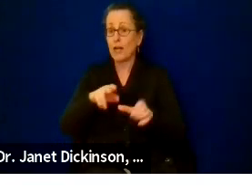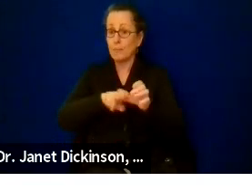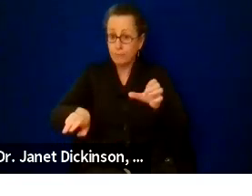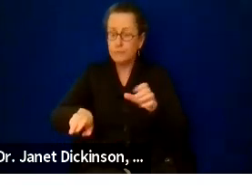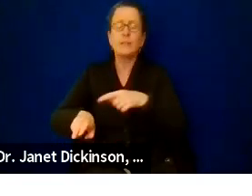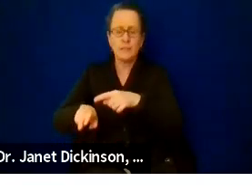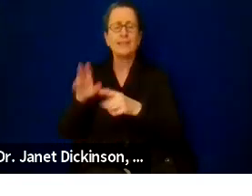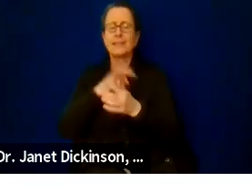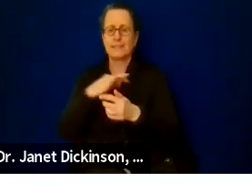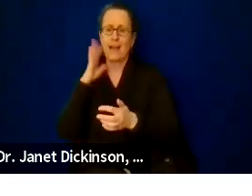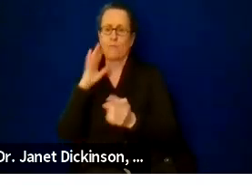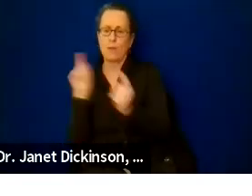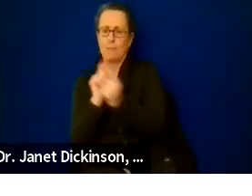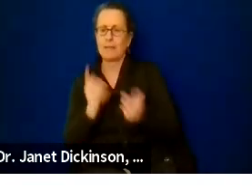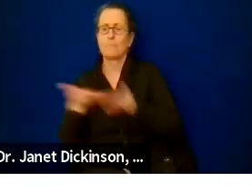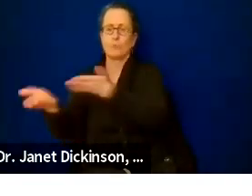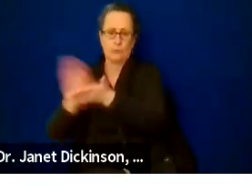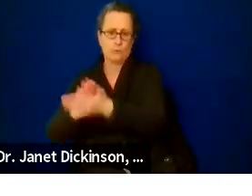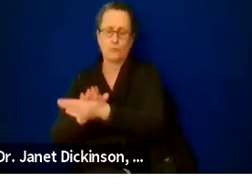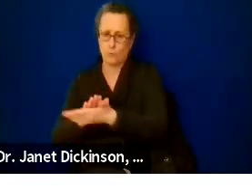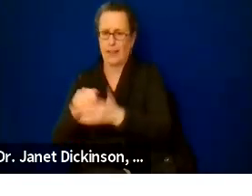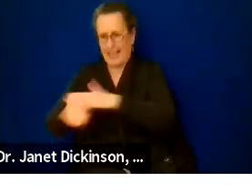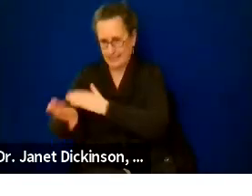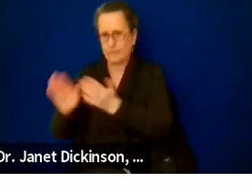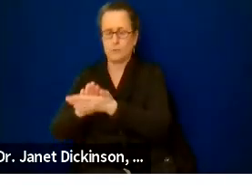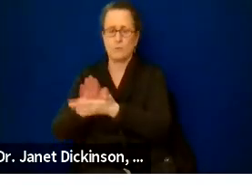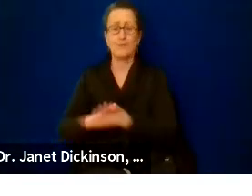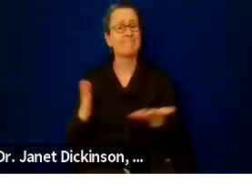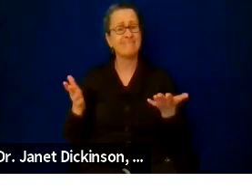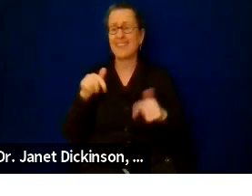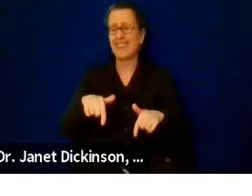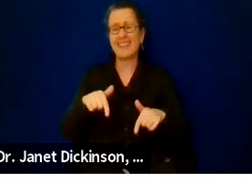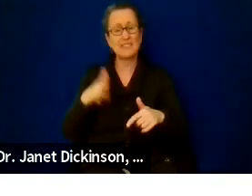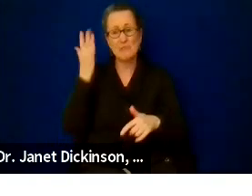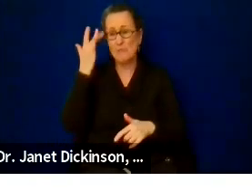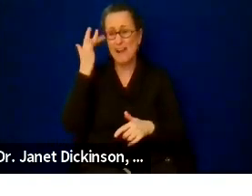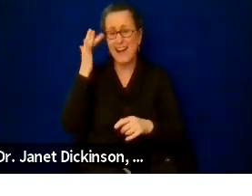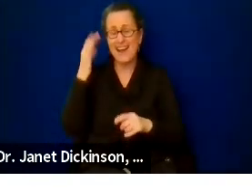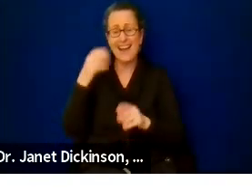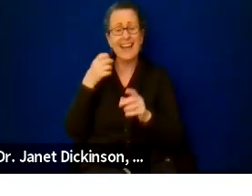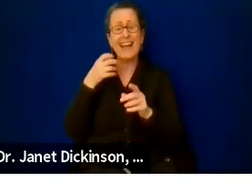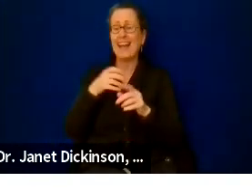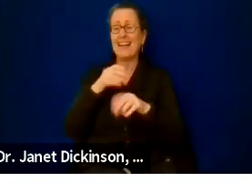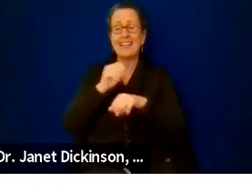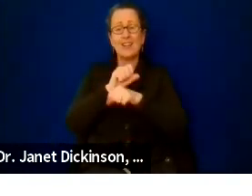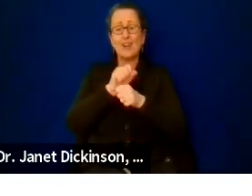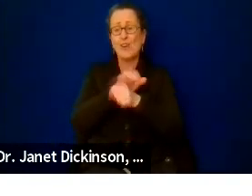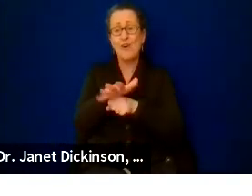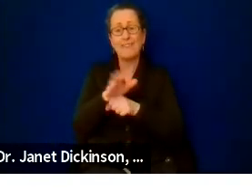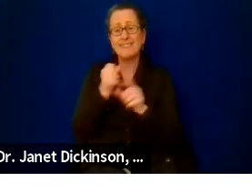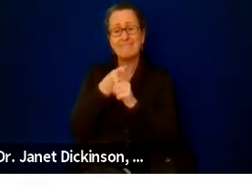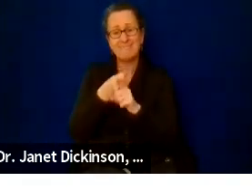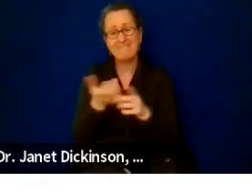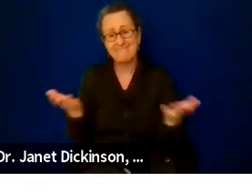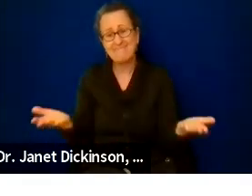we are in the situation that we're in with the pandemic. And even though there is hope ahead of us.